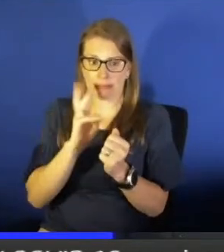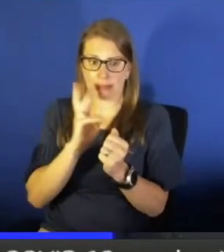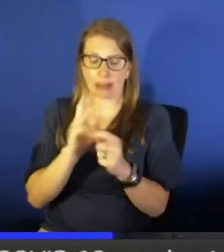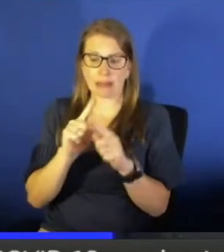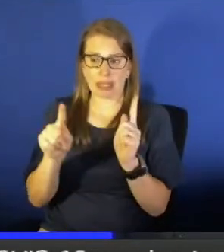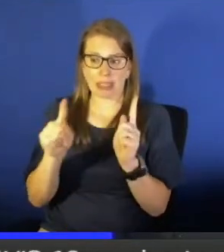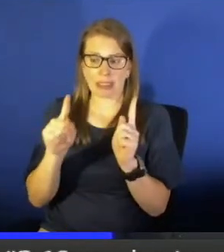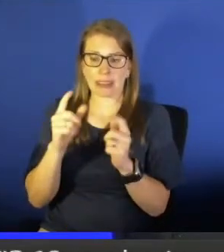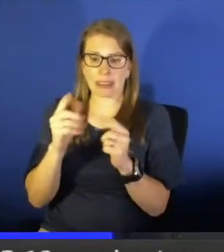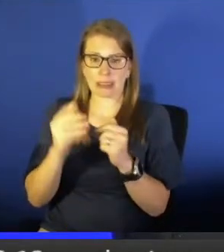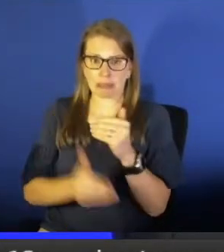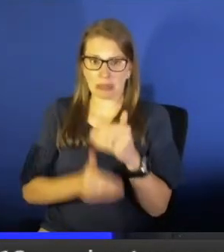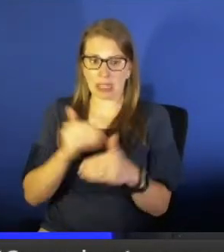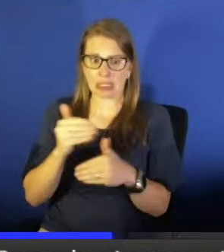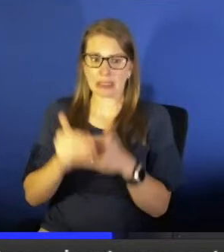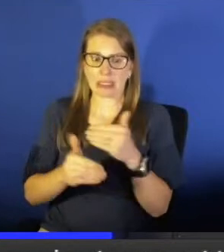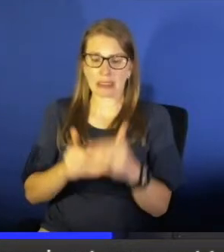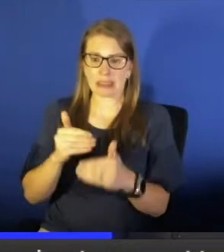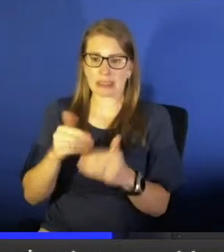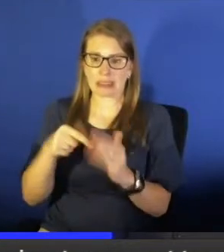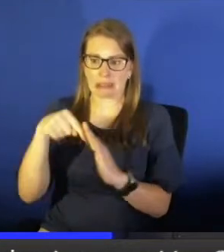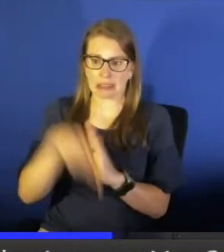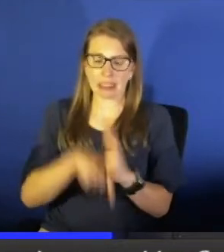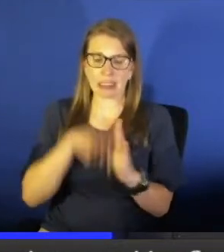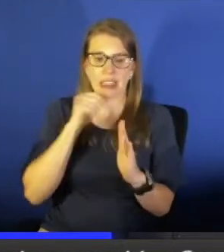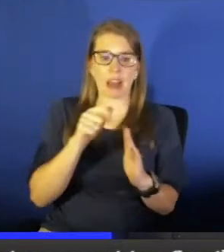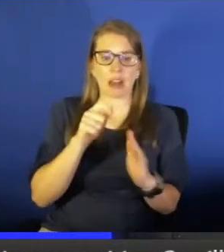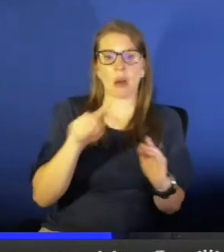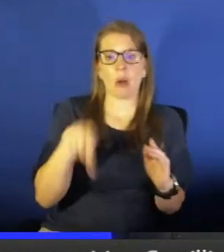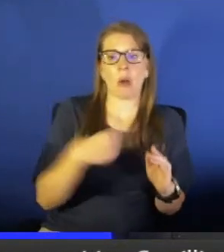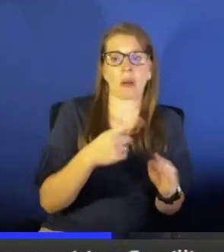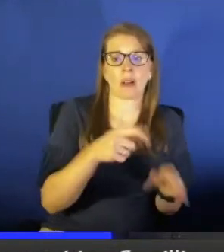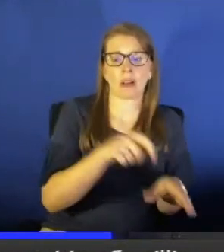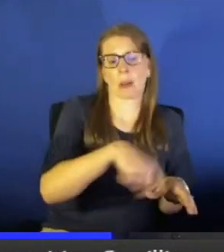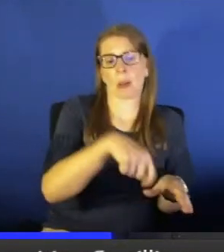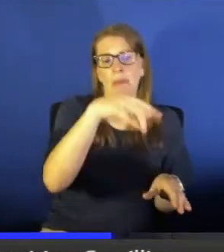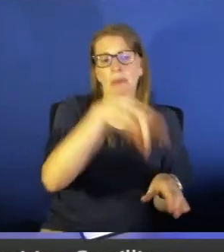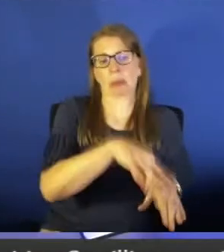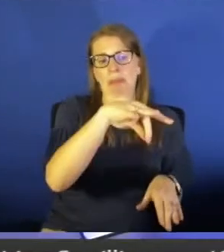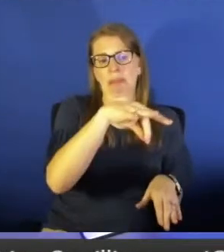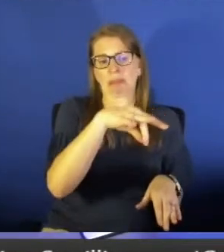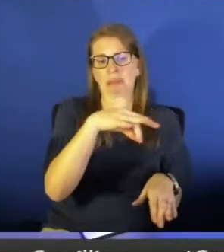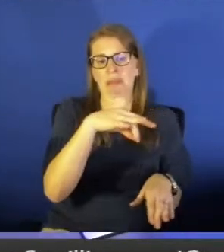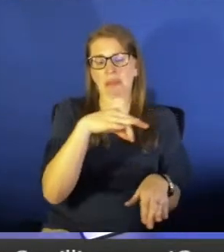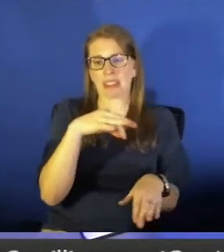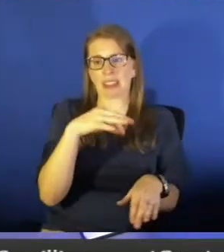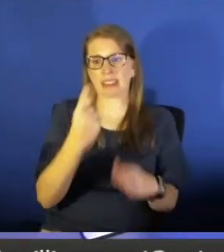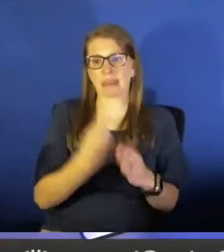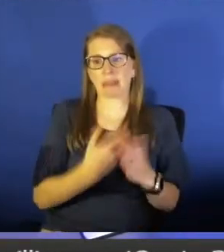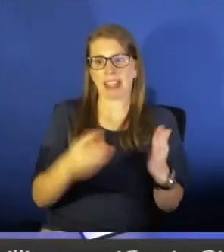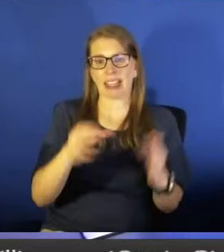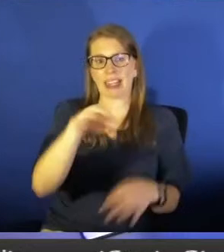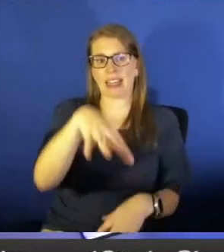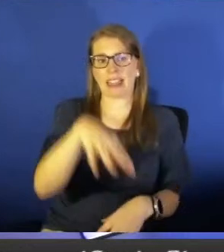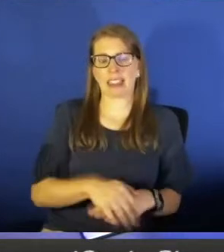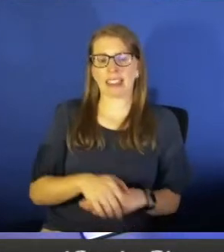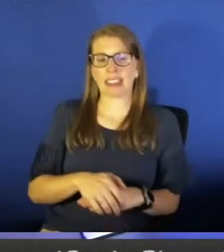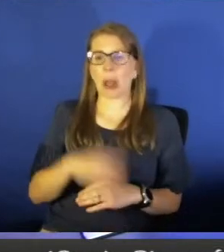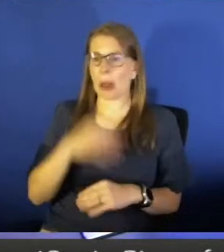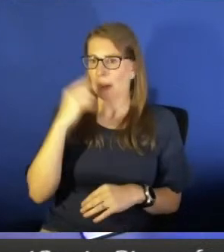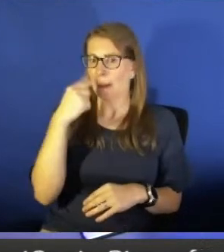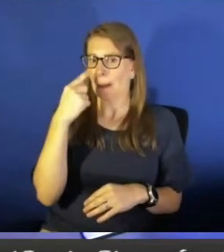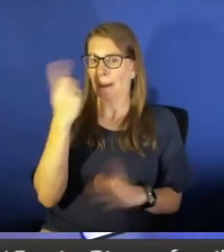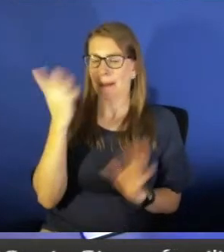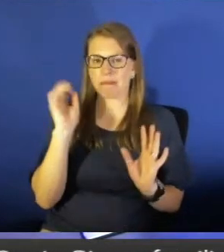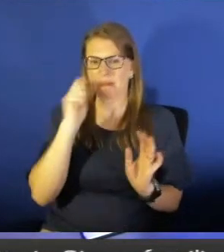not as simple as just doing your own COVID swab. That Just works out drop pretty like well. a little Yeah, tablet in there? I think you're good just to do the little home nasal swab. I think